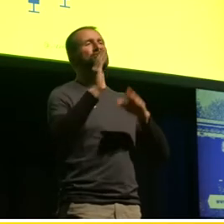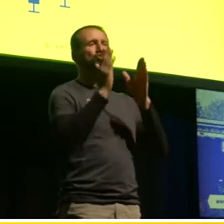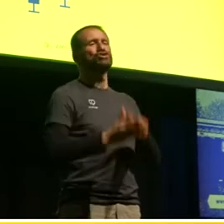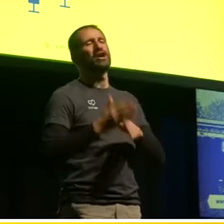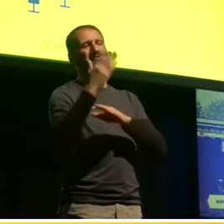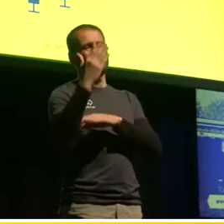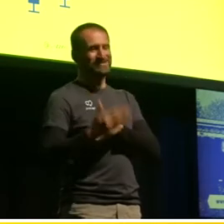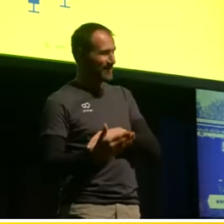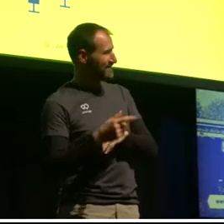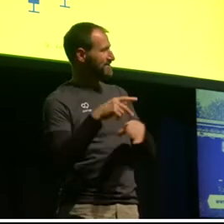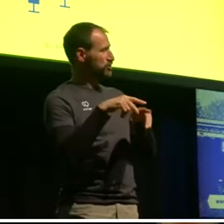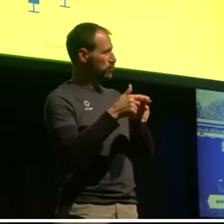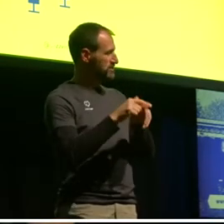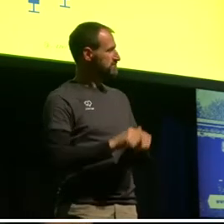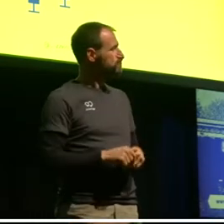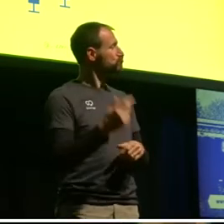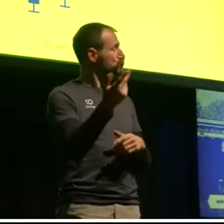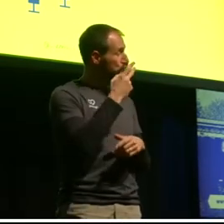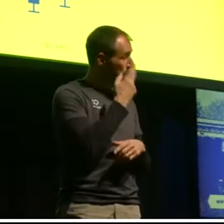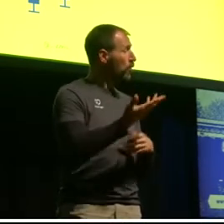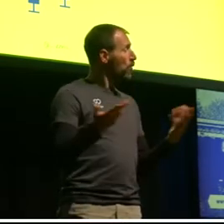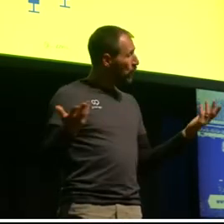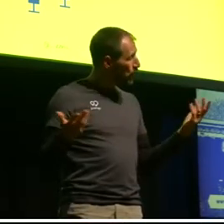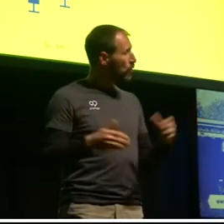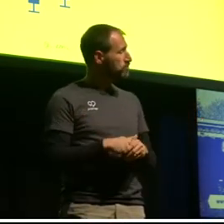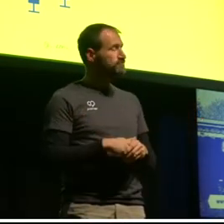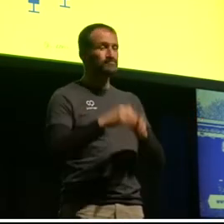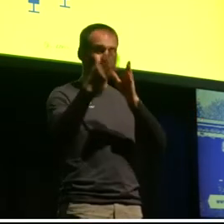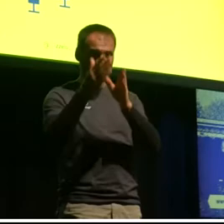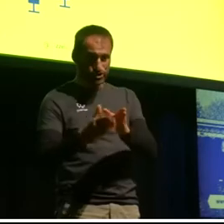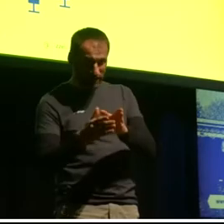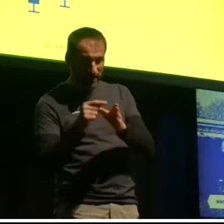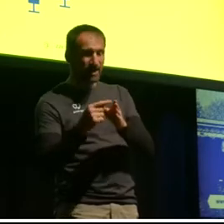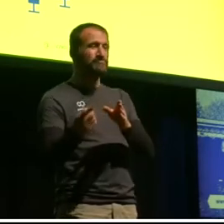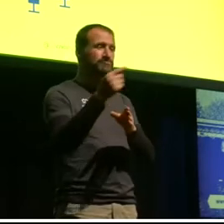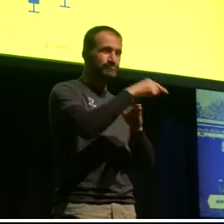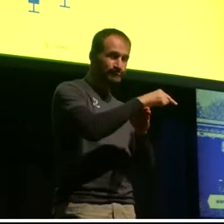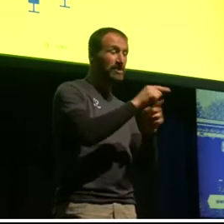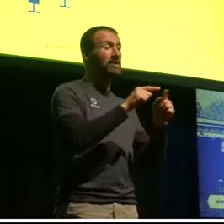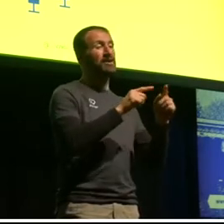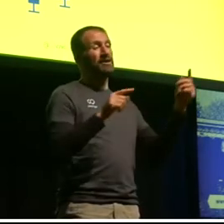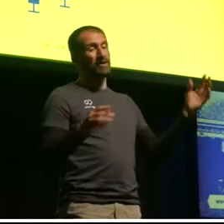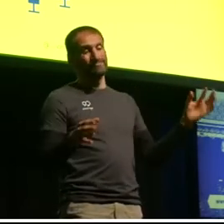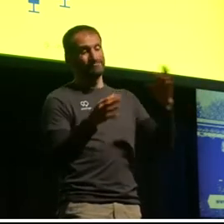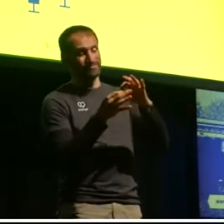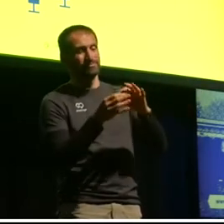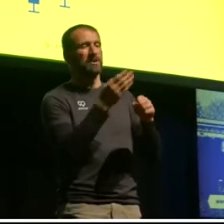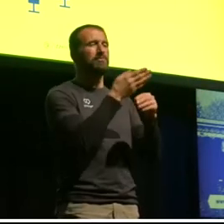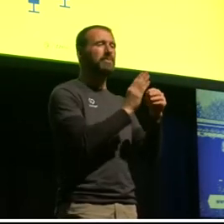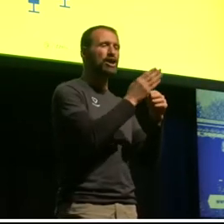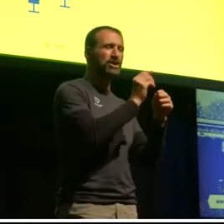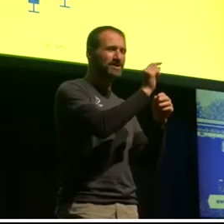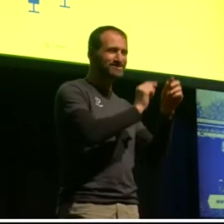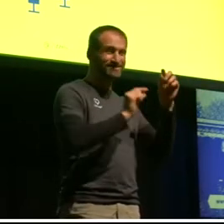that server will grab out to all the other servers, taking the partials together and render it, and then put back the